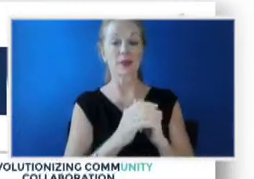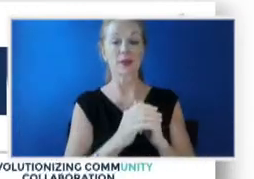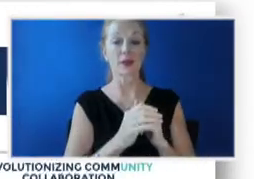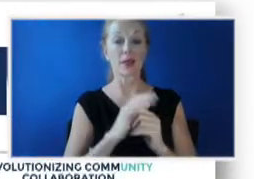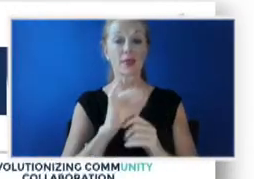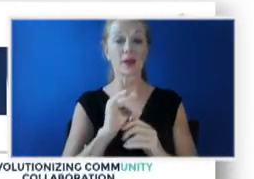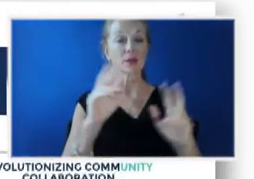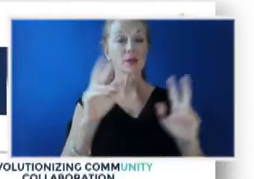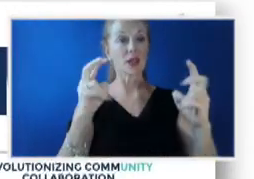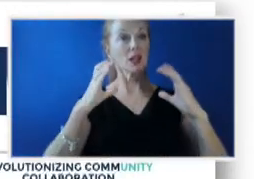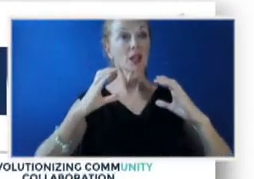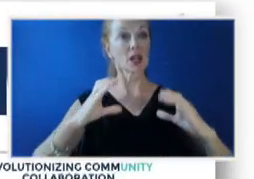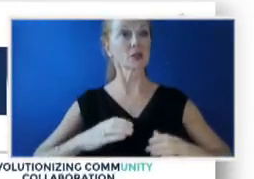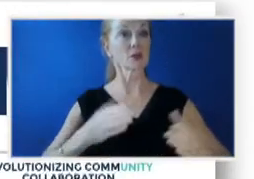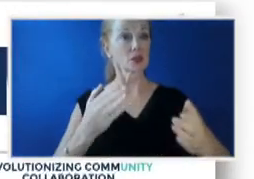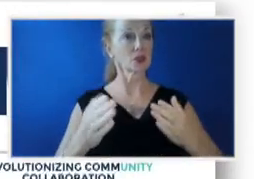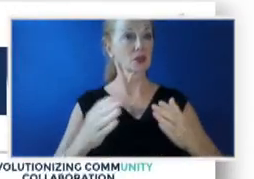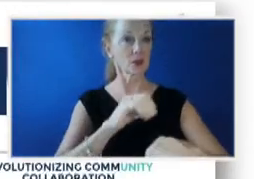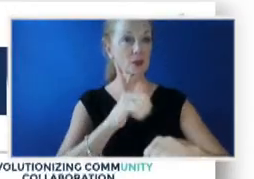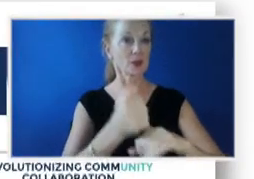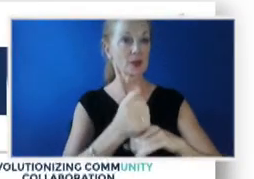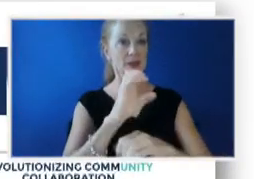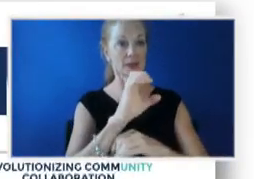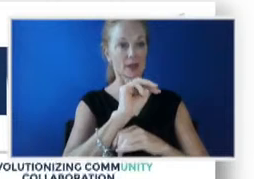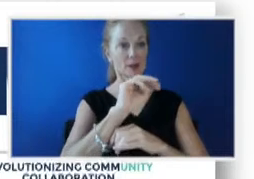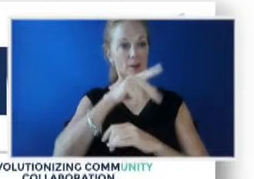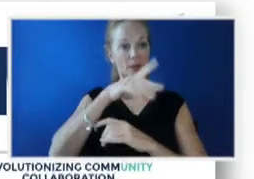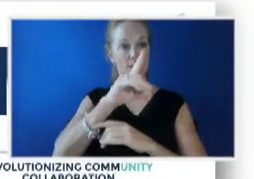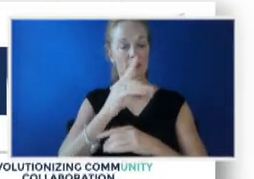customer service-based CMPD Serves,